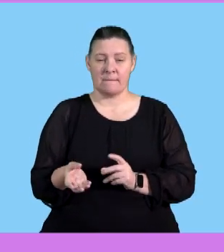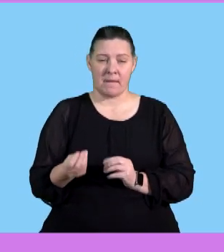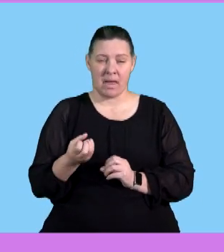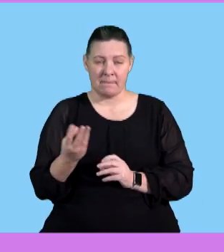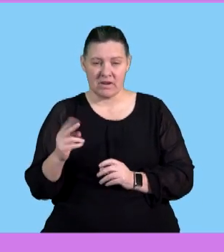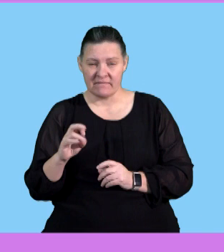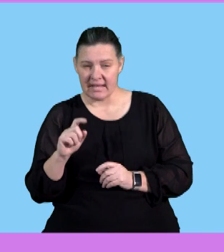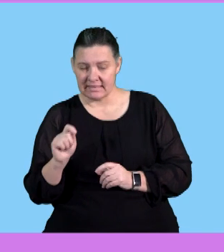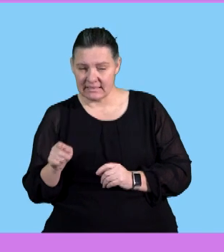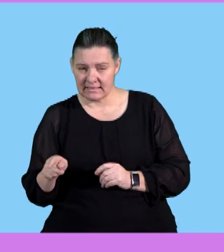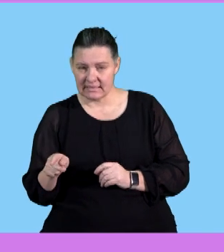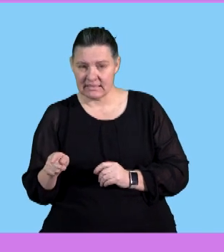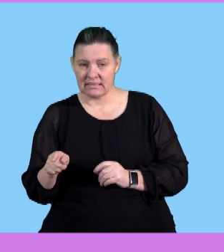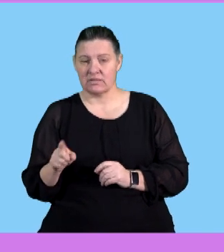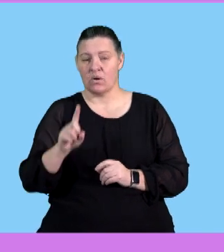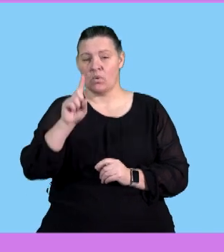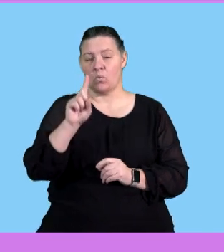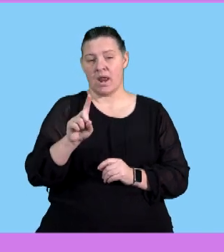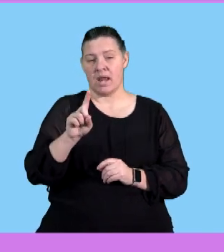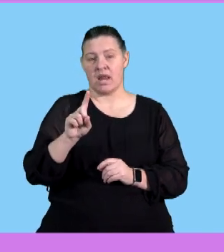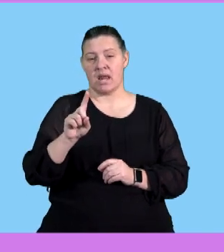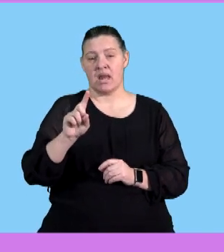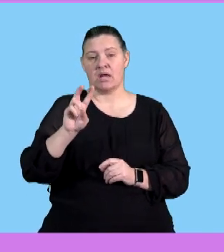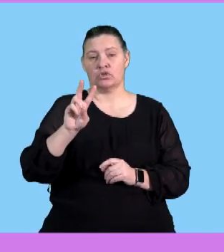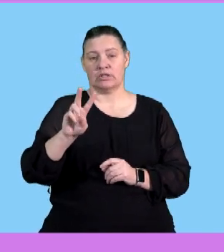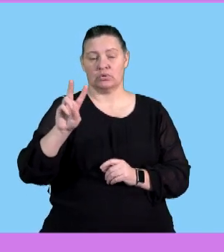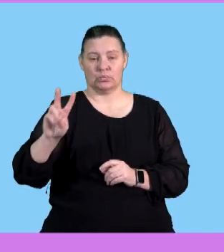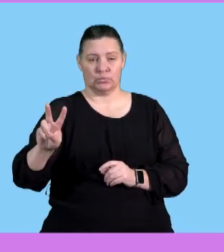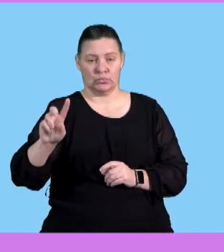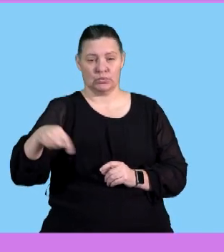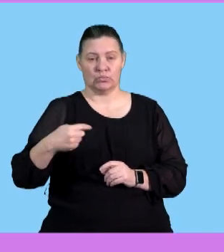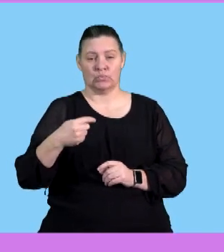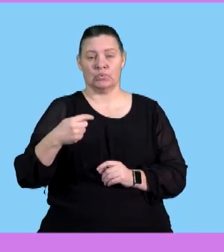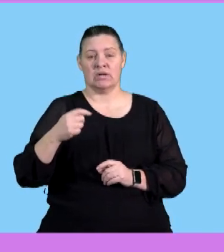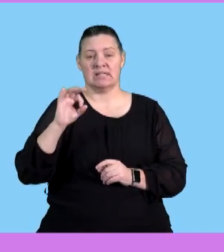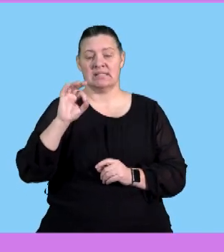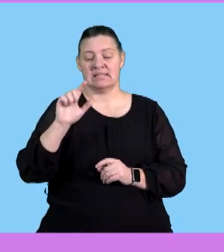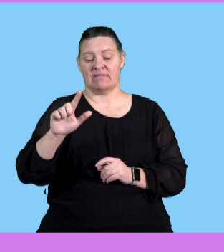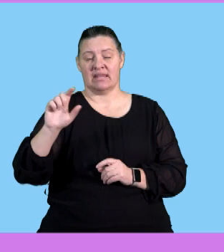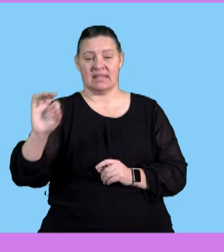1,227.27 cents. So this gives us a VAT amount of